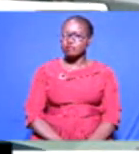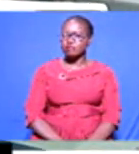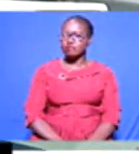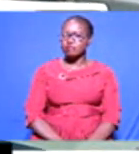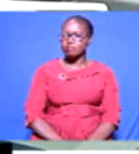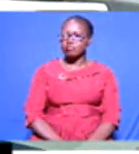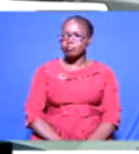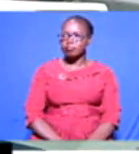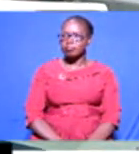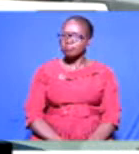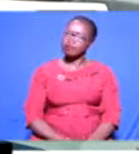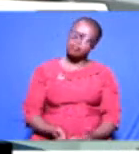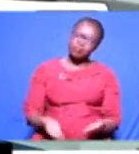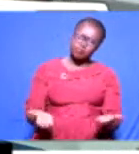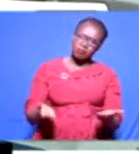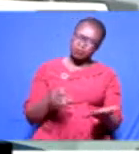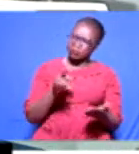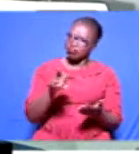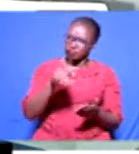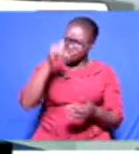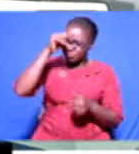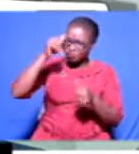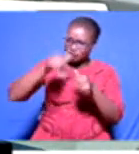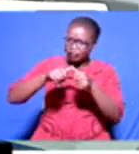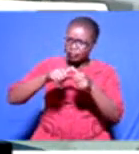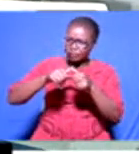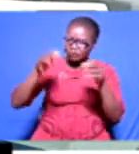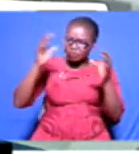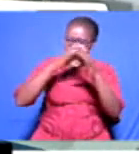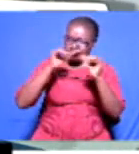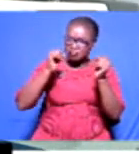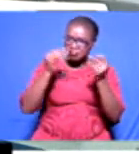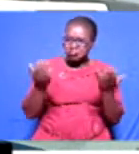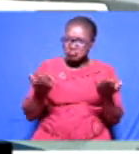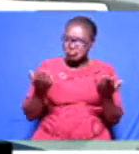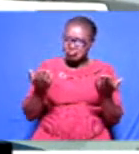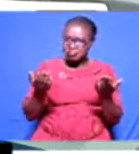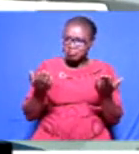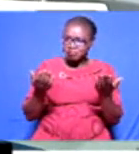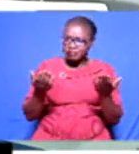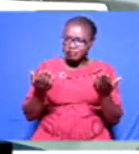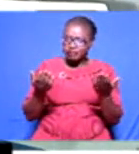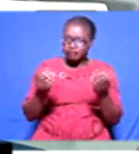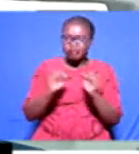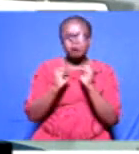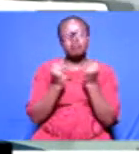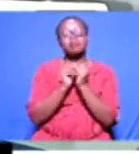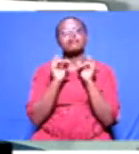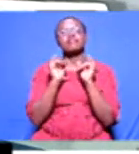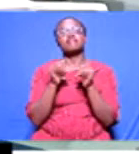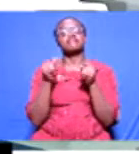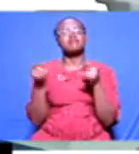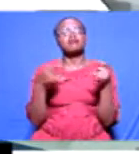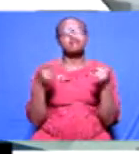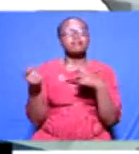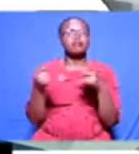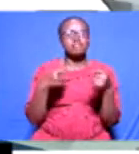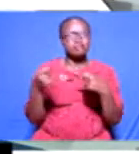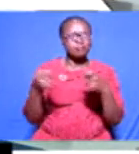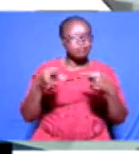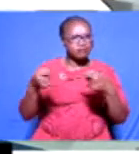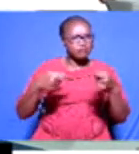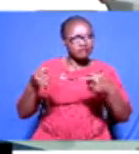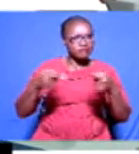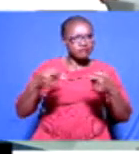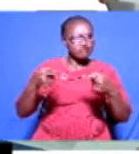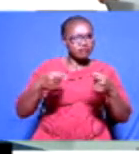Well, how do you remember the late President Emilio Mwai Kibaki? Please do engage us on our social media platforms. We are live on all of them at KBC